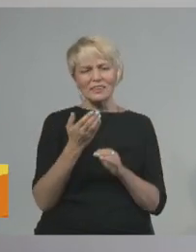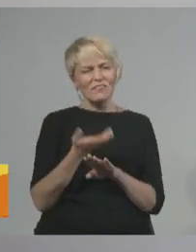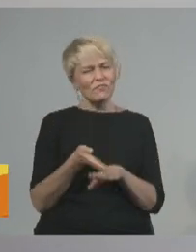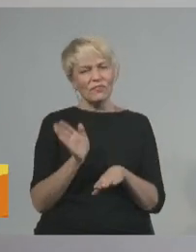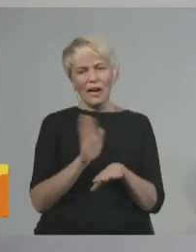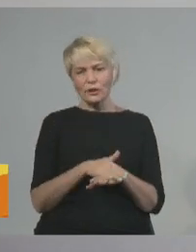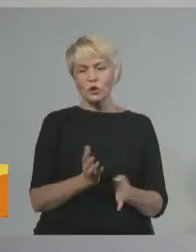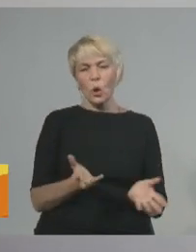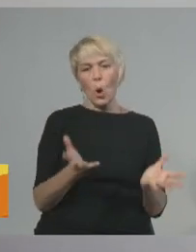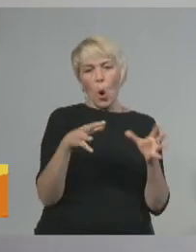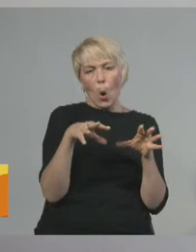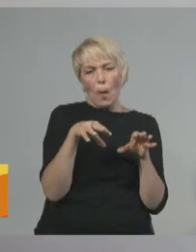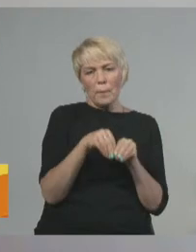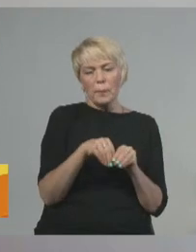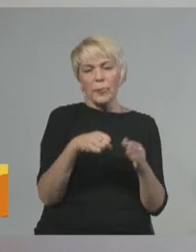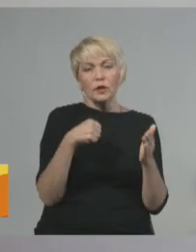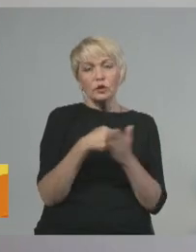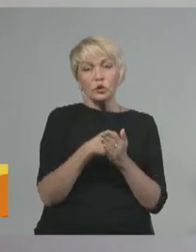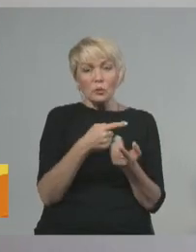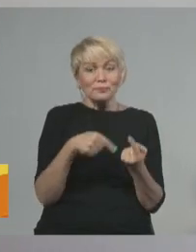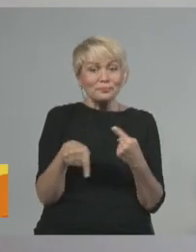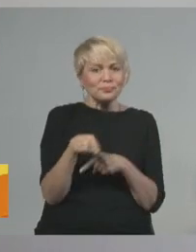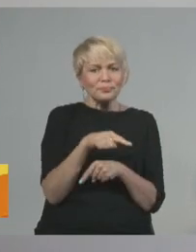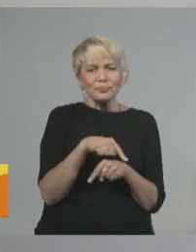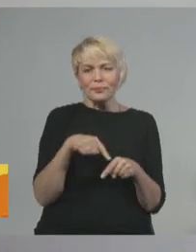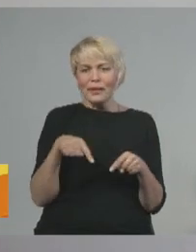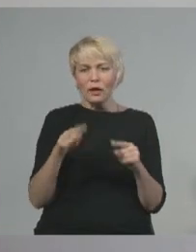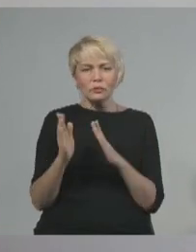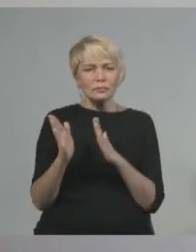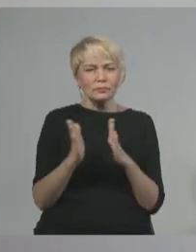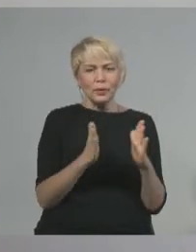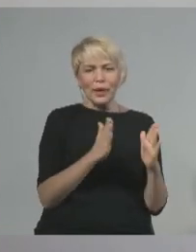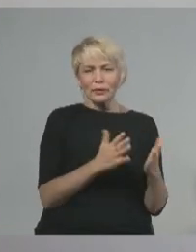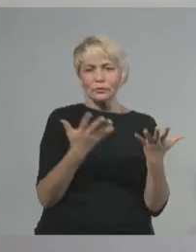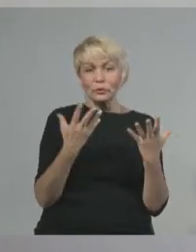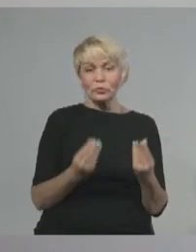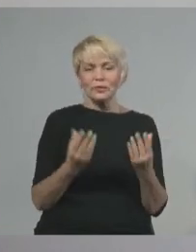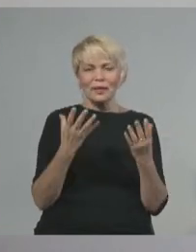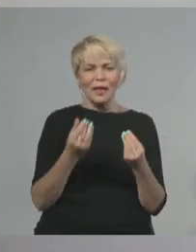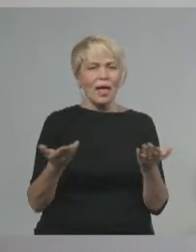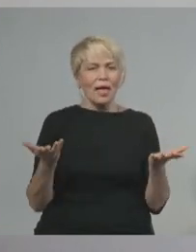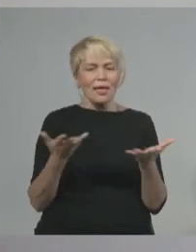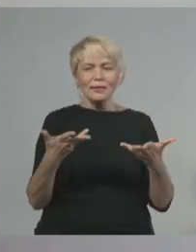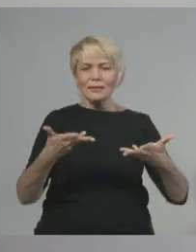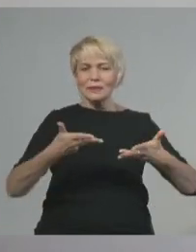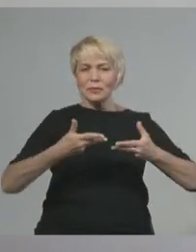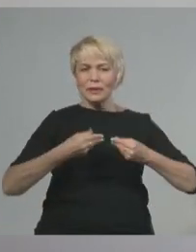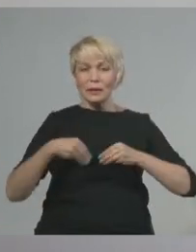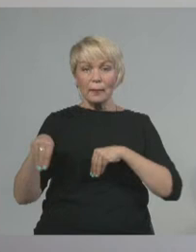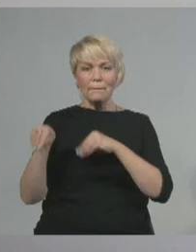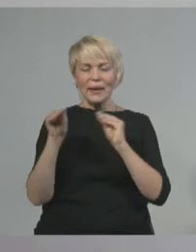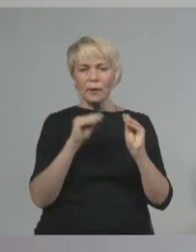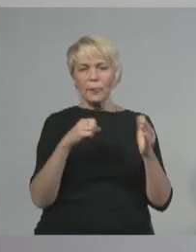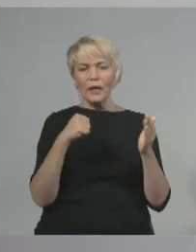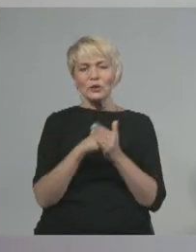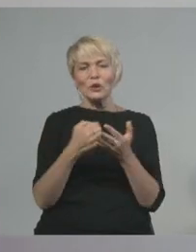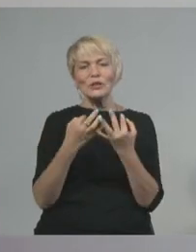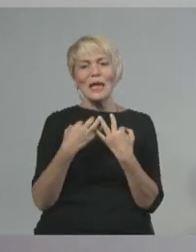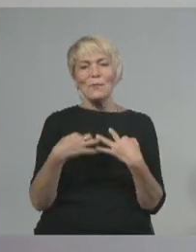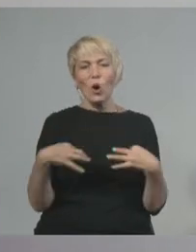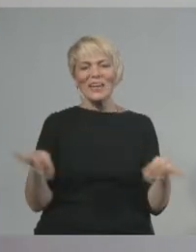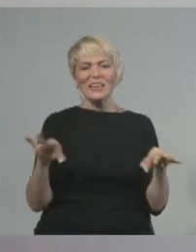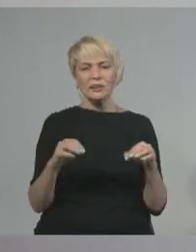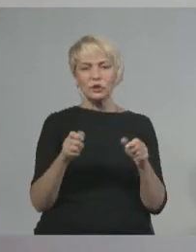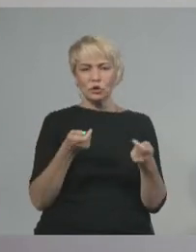agenda that can lead somehow to a democratic transition and that has perpetuated a kind of deadlock